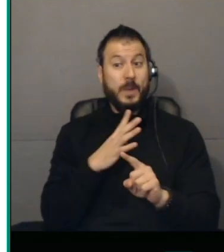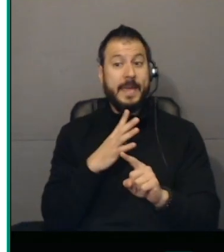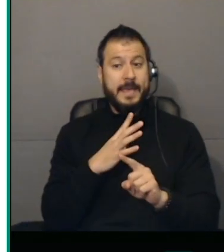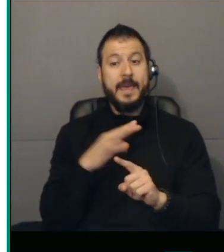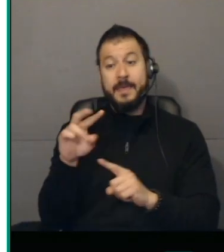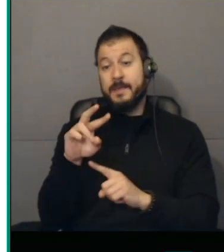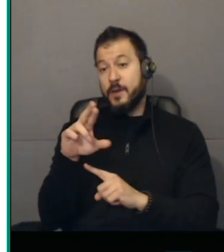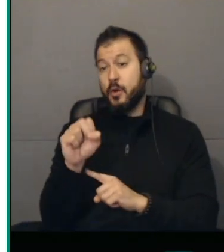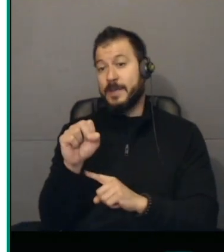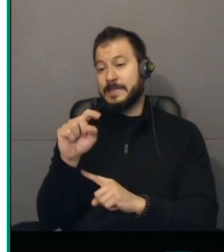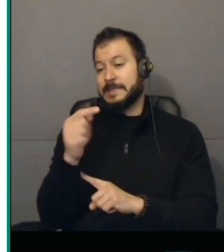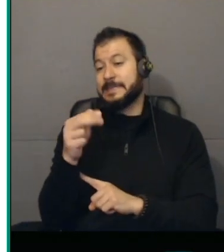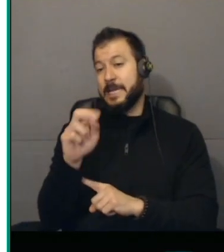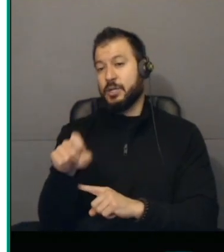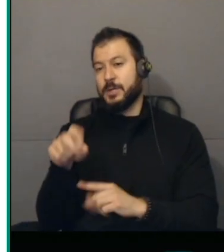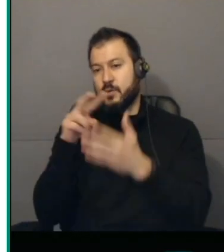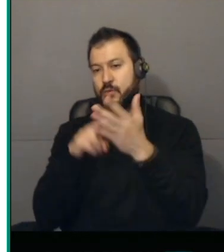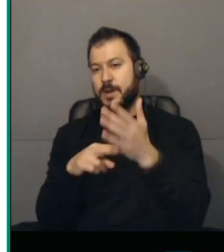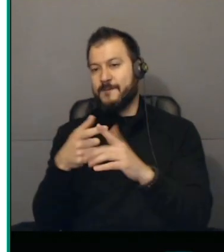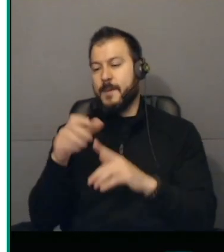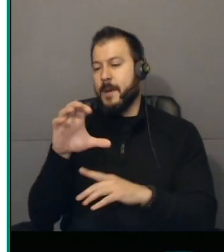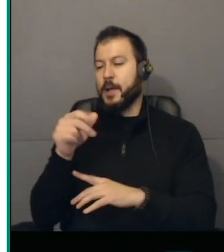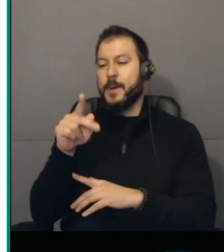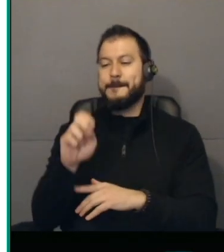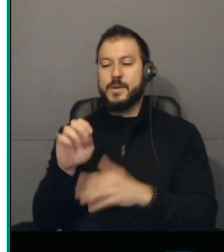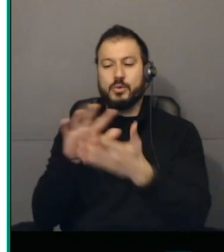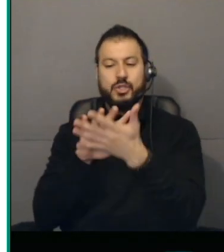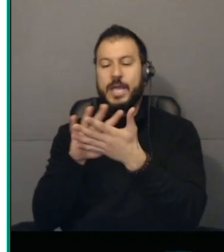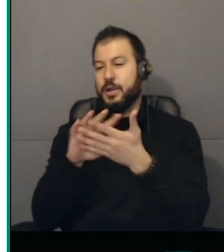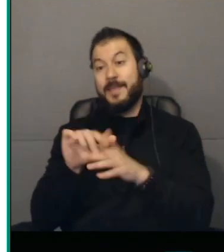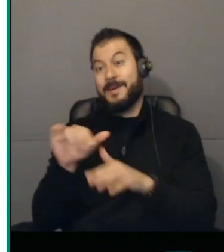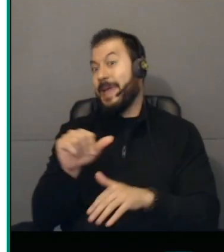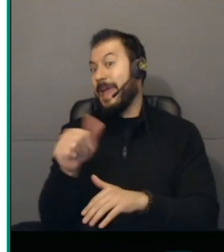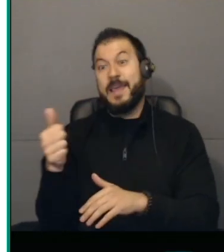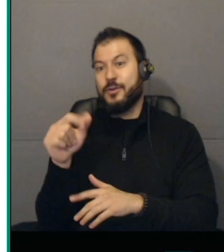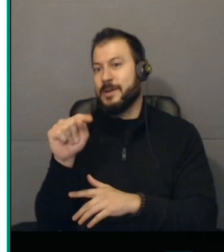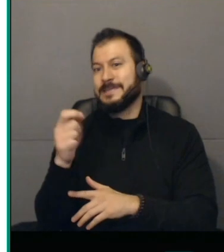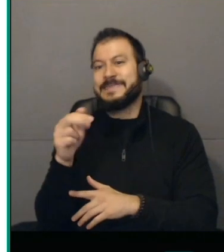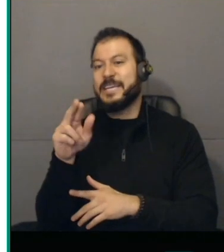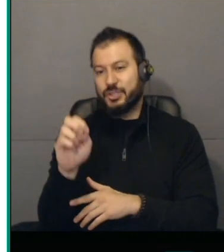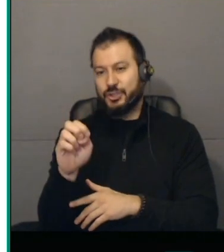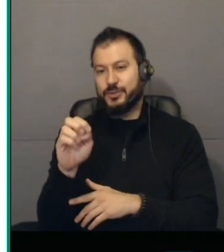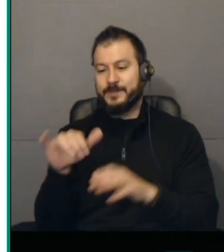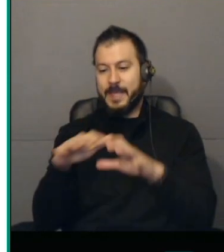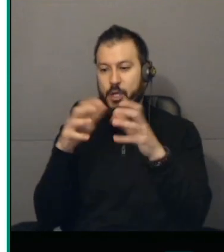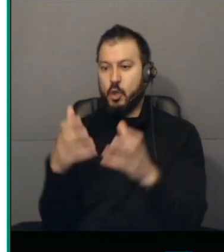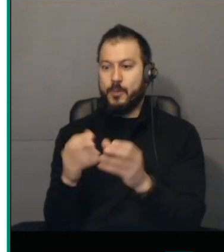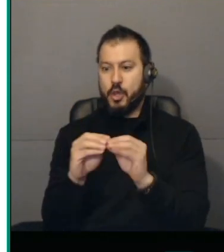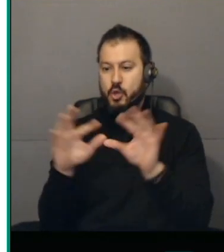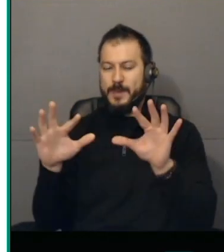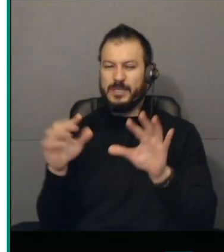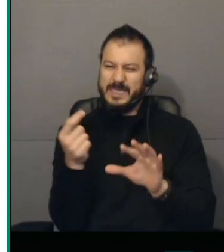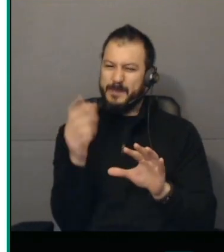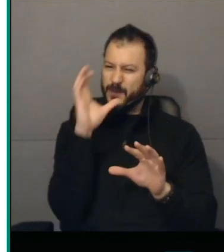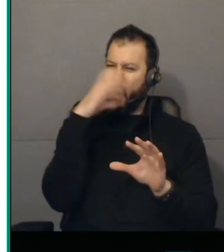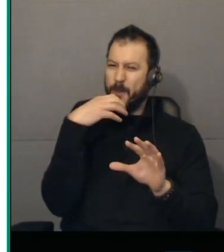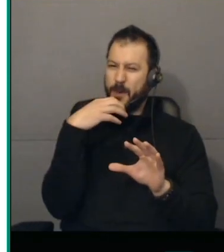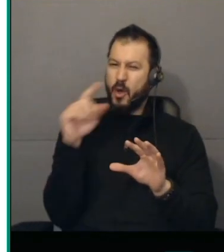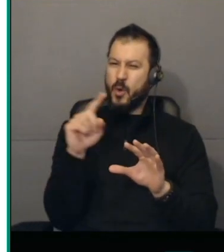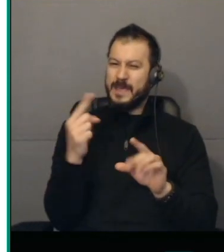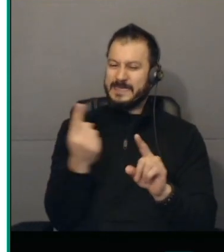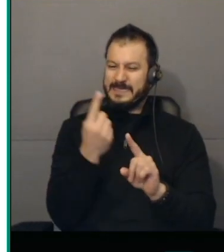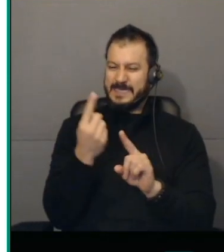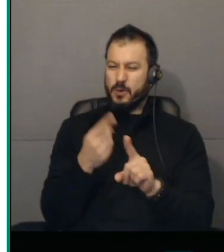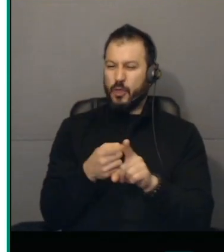The Vrs texture can be read from in a compute shader just like any other texture. The screen space global illumination shader is a bit of an oddball where a